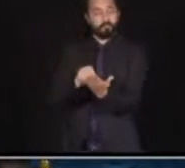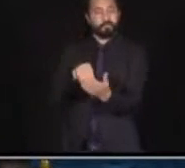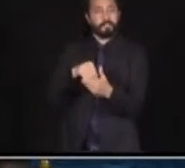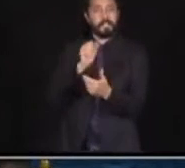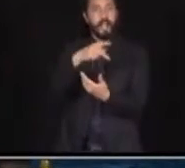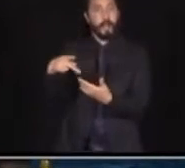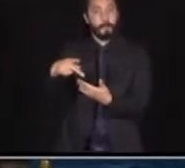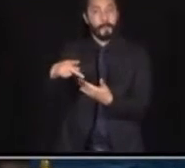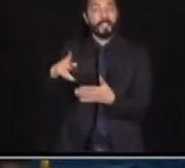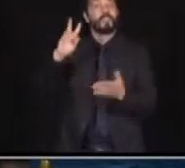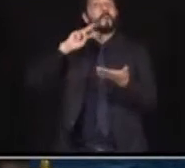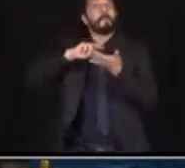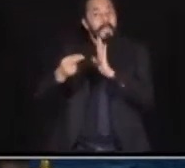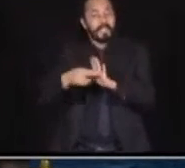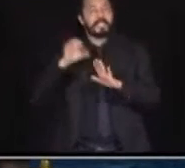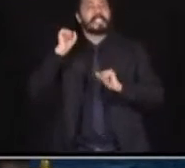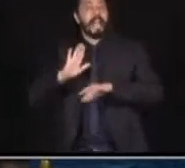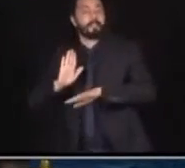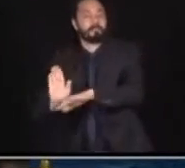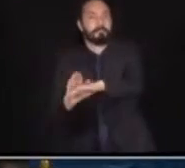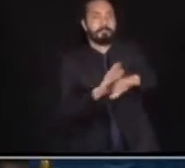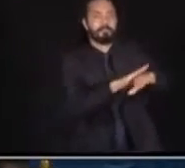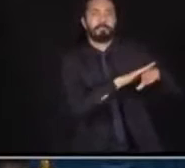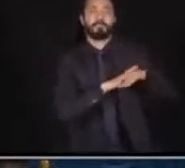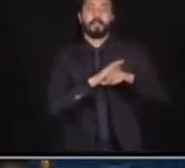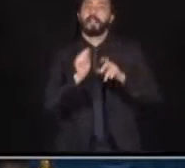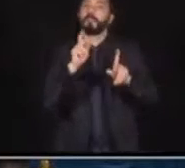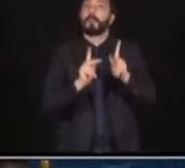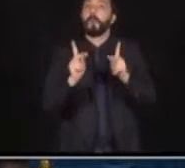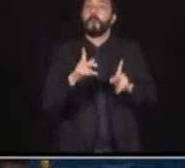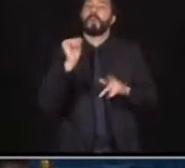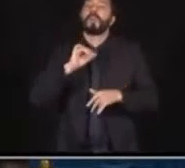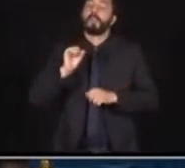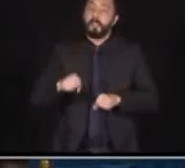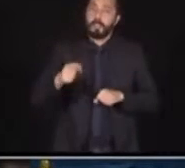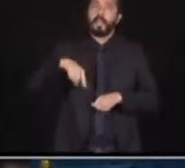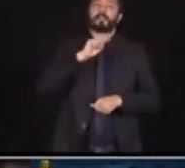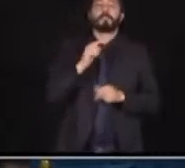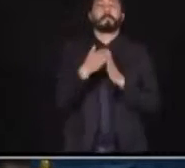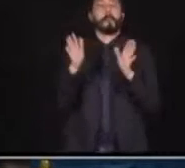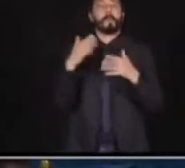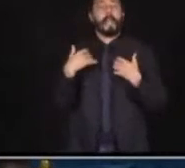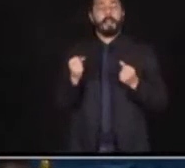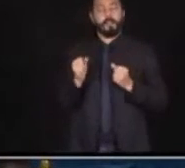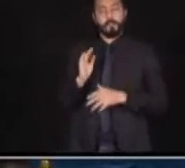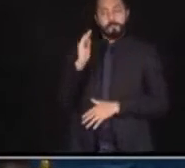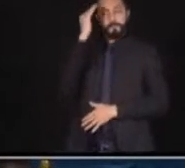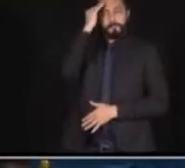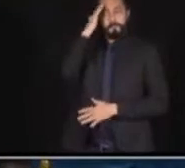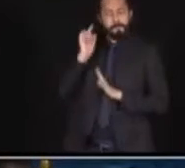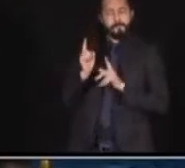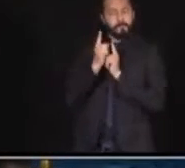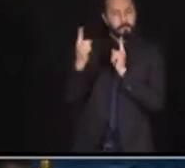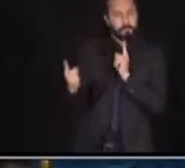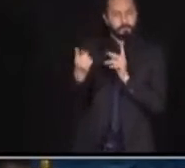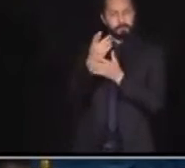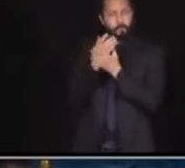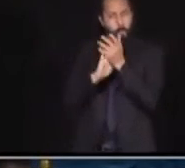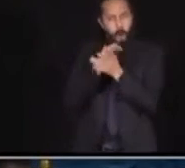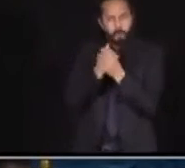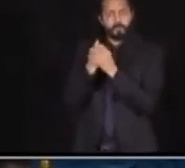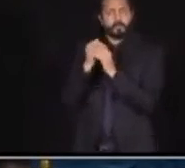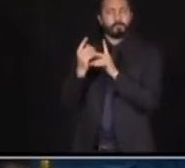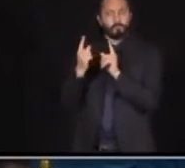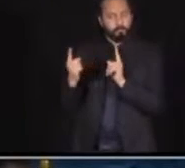exposure so they can take the necessary public health precautions. Now, while we've made great progress, we know we